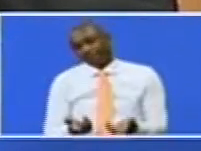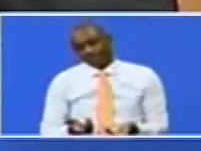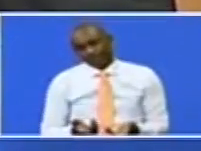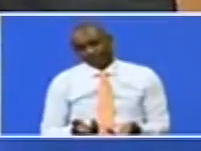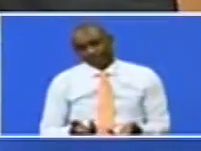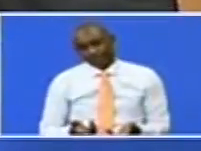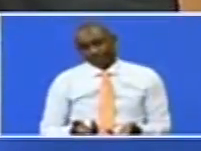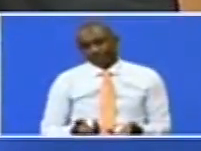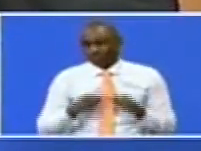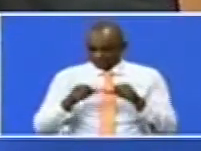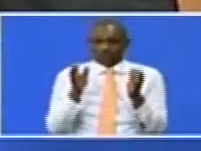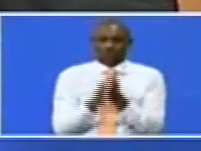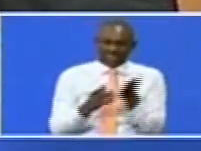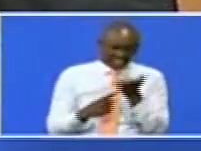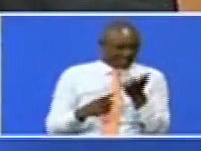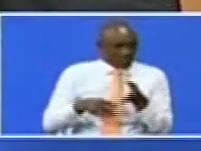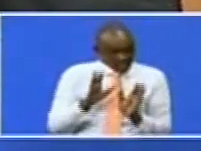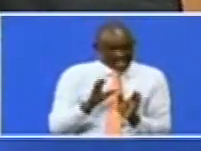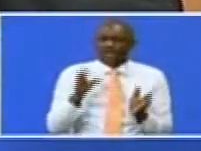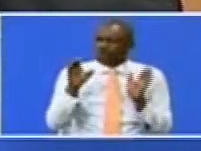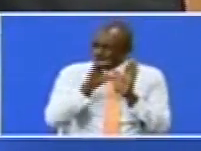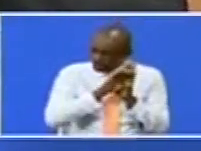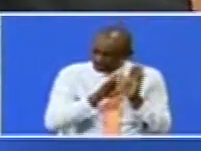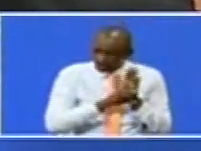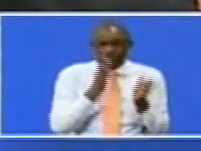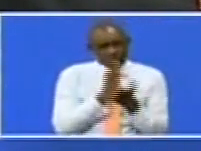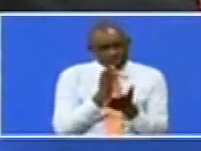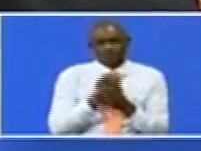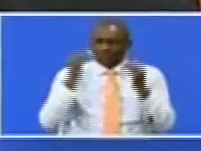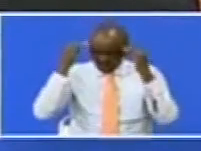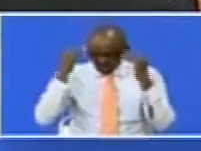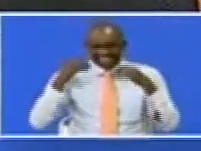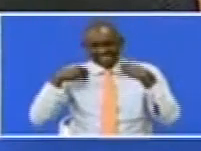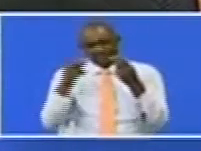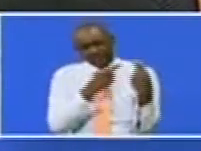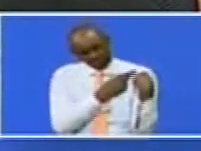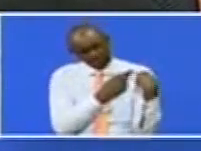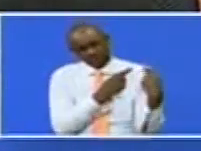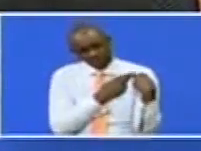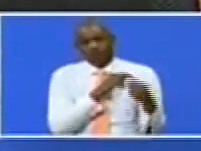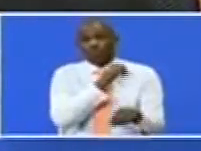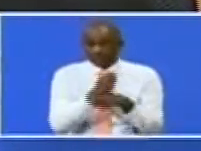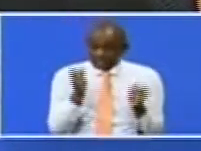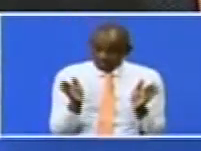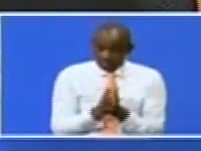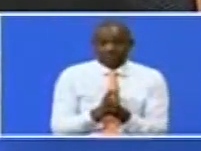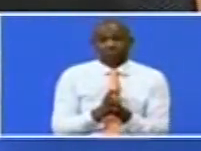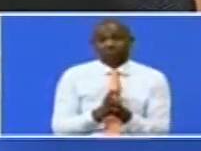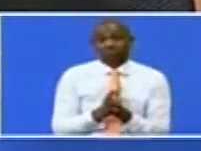to procedural technicalities. The constitution has vested in the courts judicial authority and